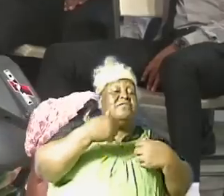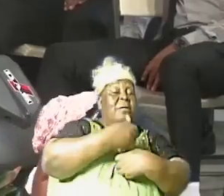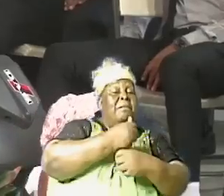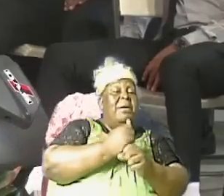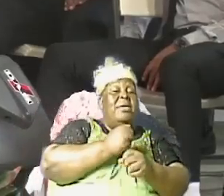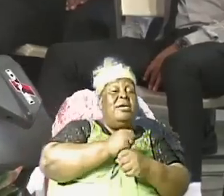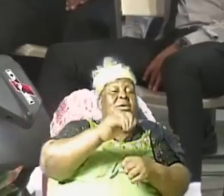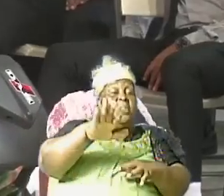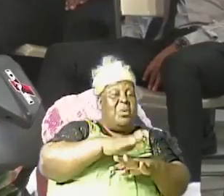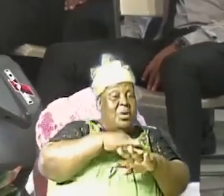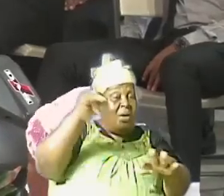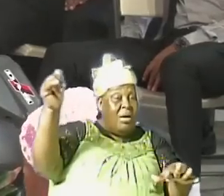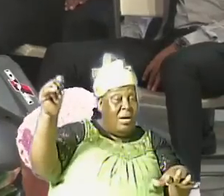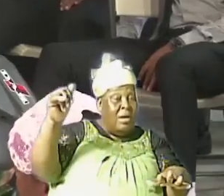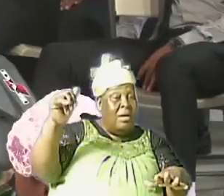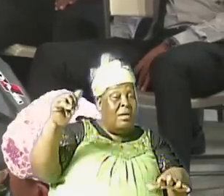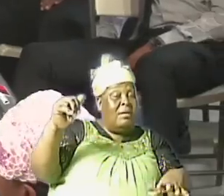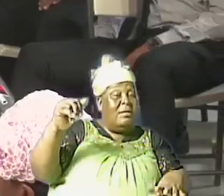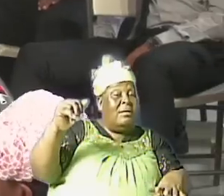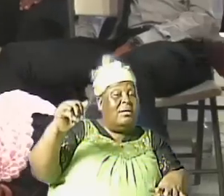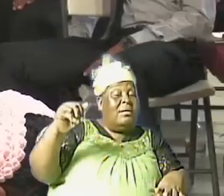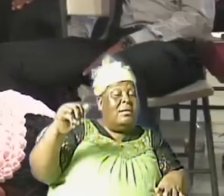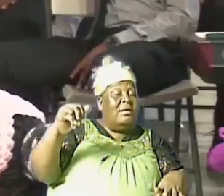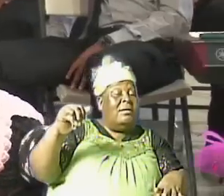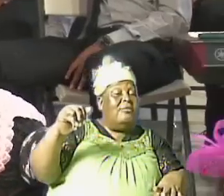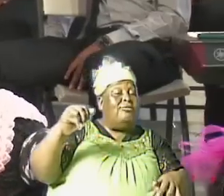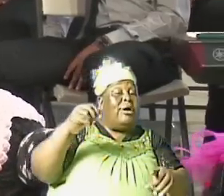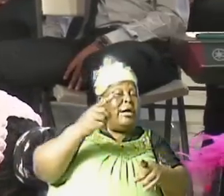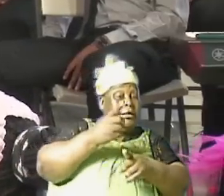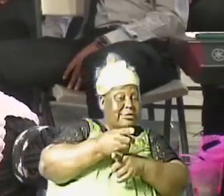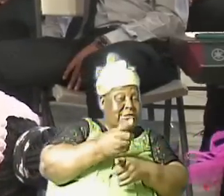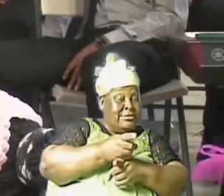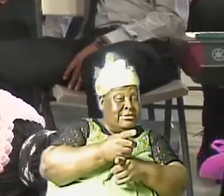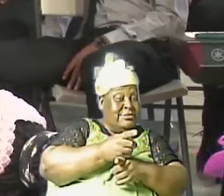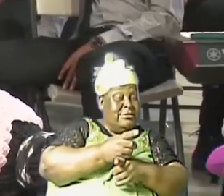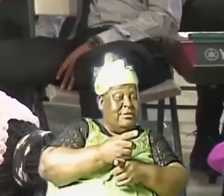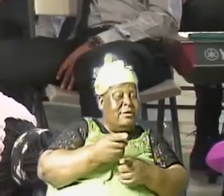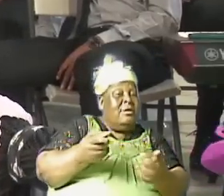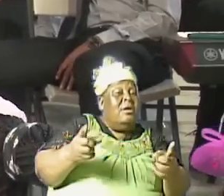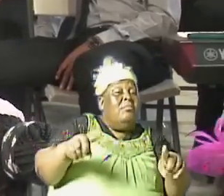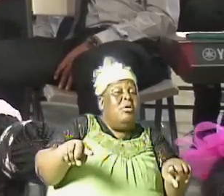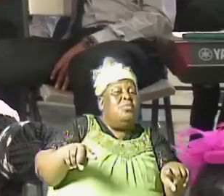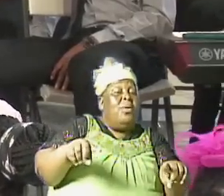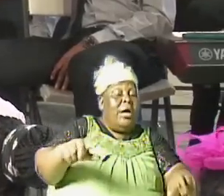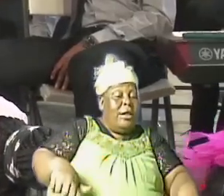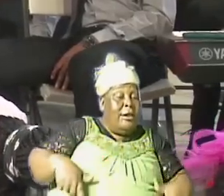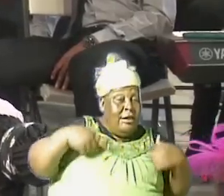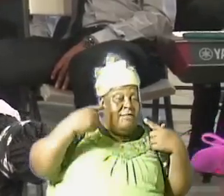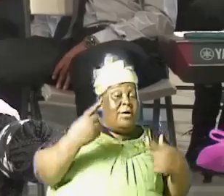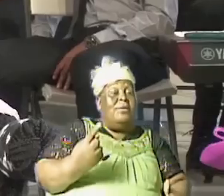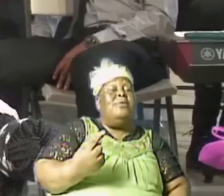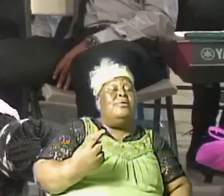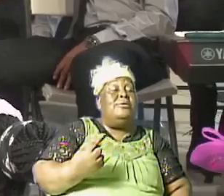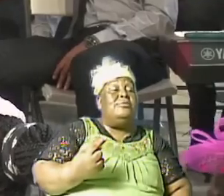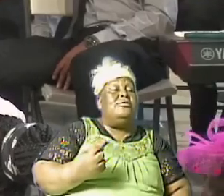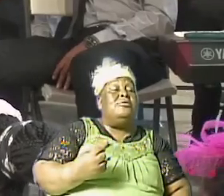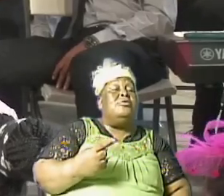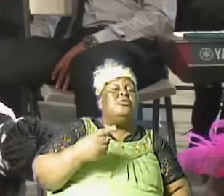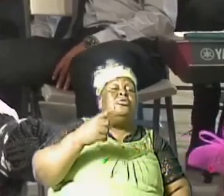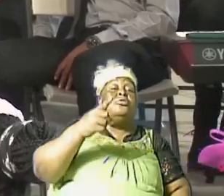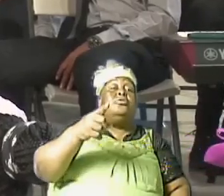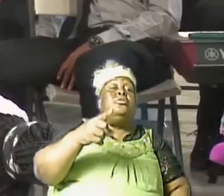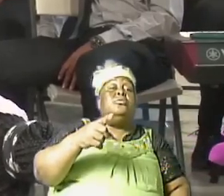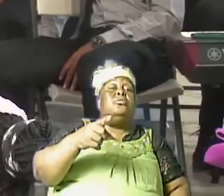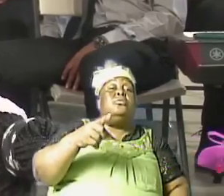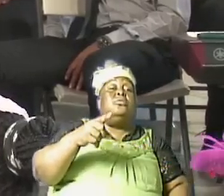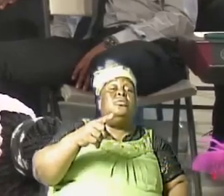an election sure. But while You have to walk alone. You